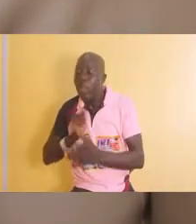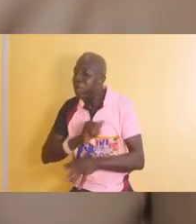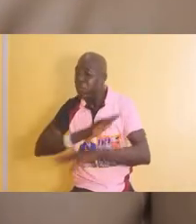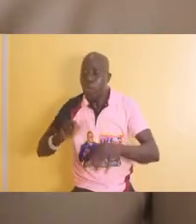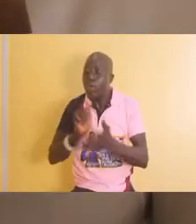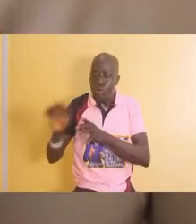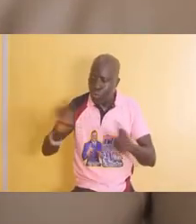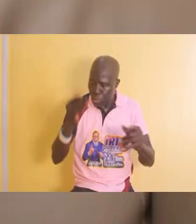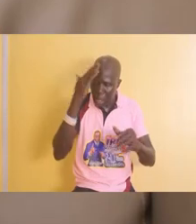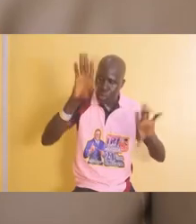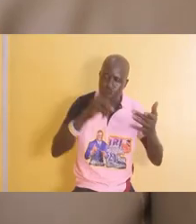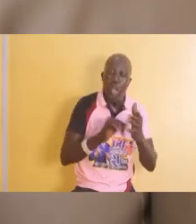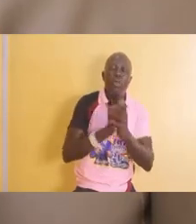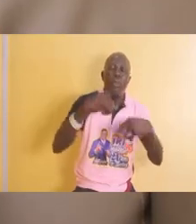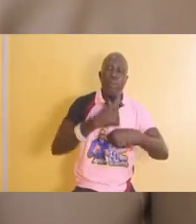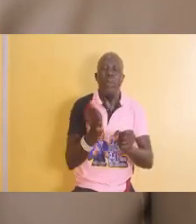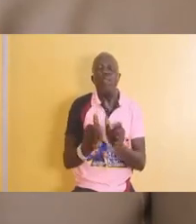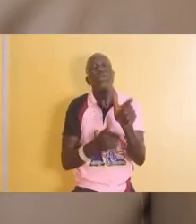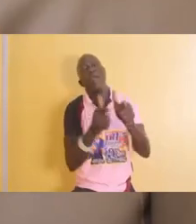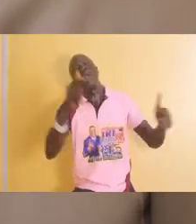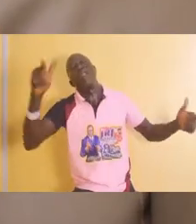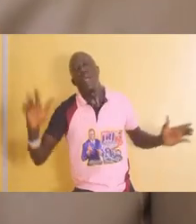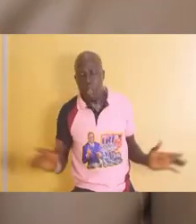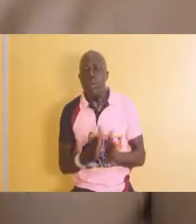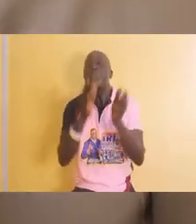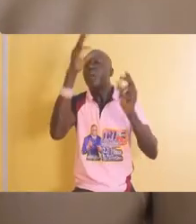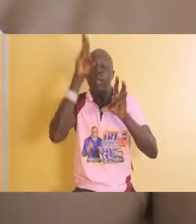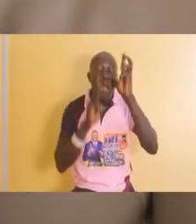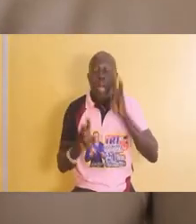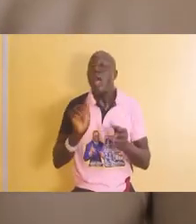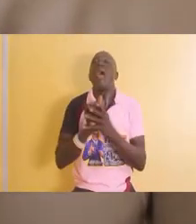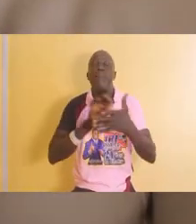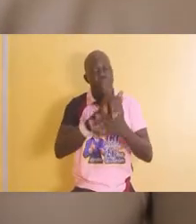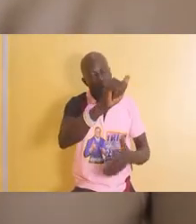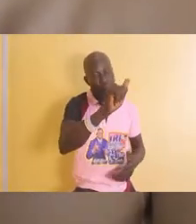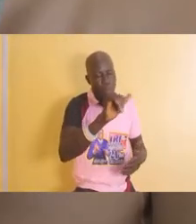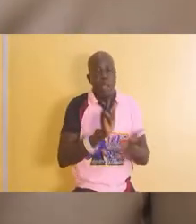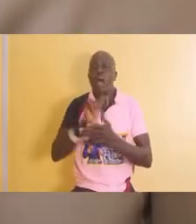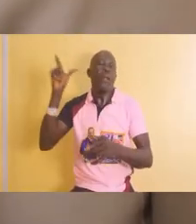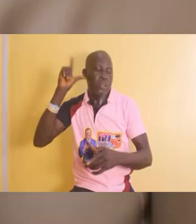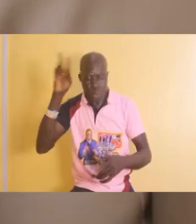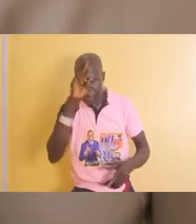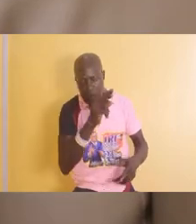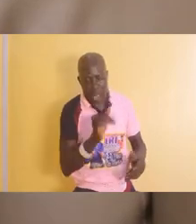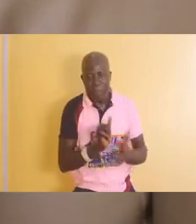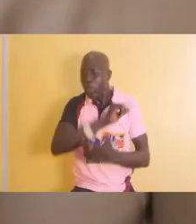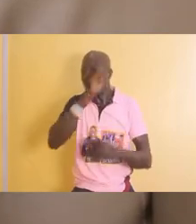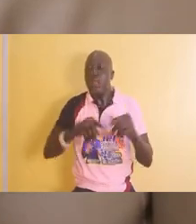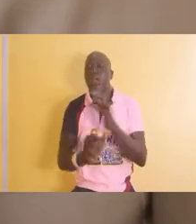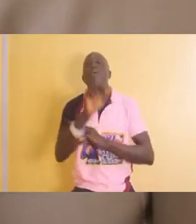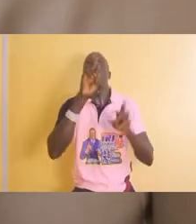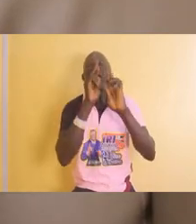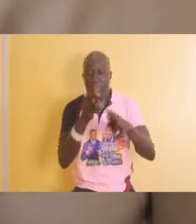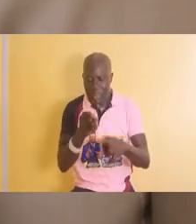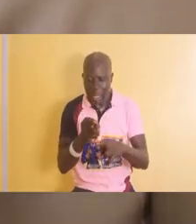man, say this is what you know. I saw the last. To enlarge you. Look, she busts to teeth. Only Mom, dadu, daddy. Then she believes. Listen to me, sir. If that's all I'm